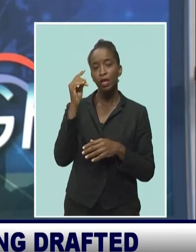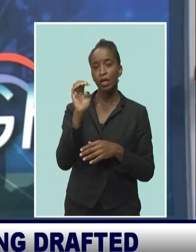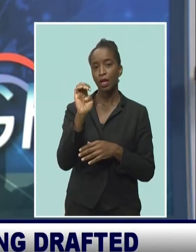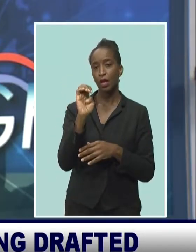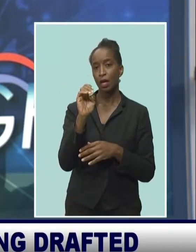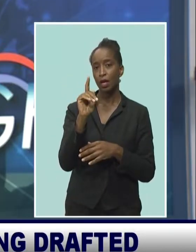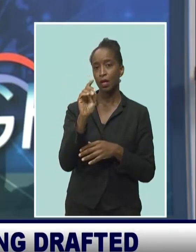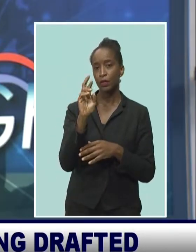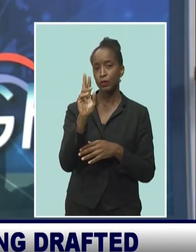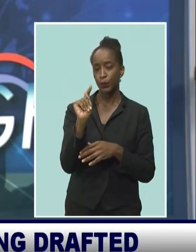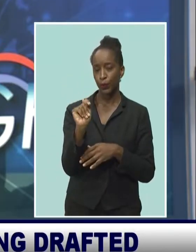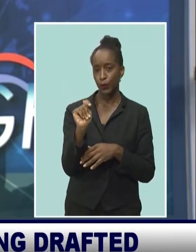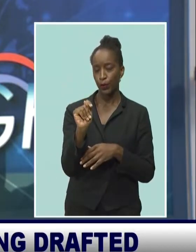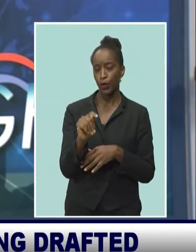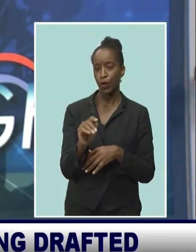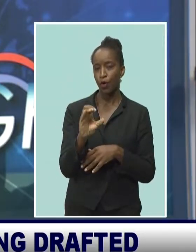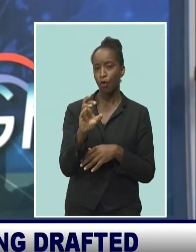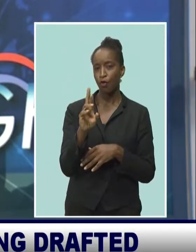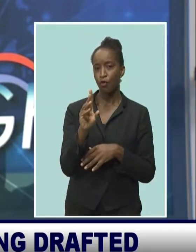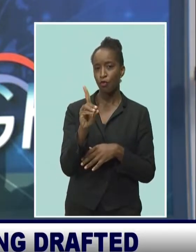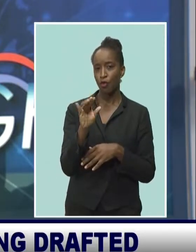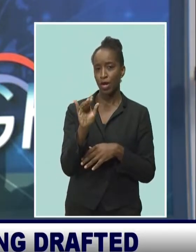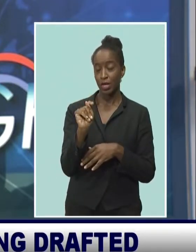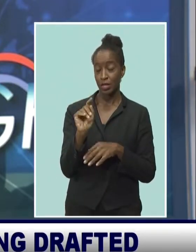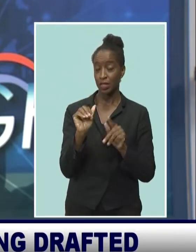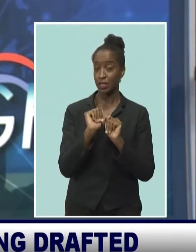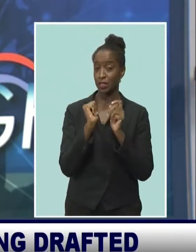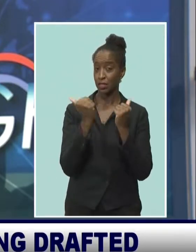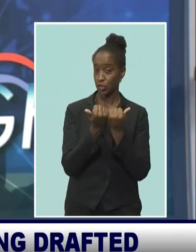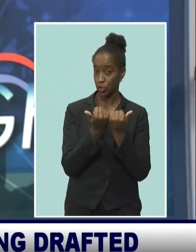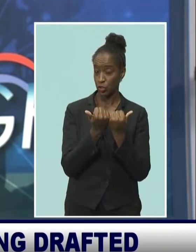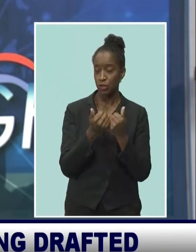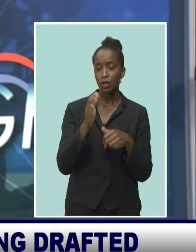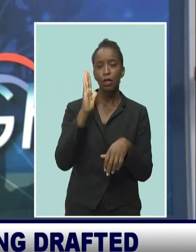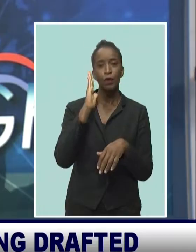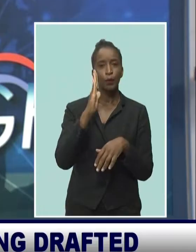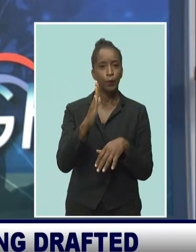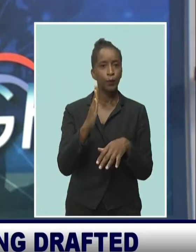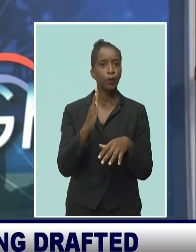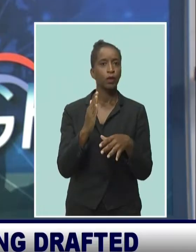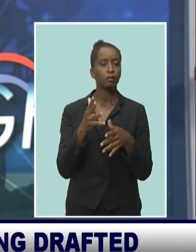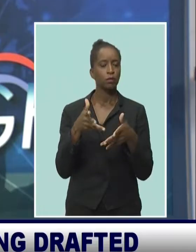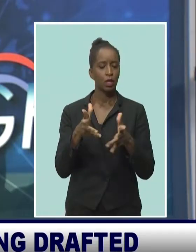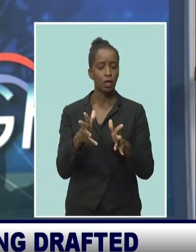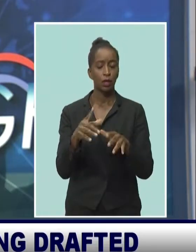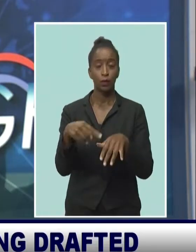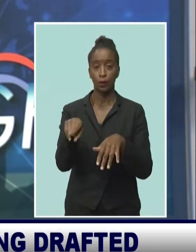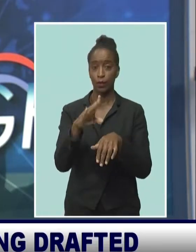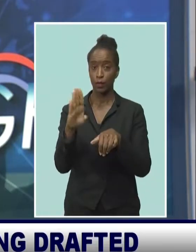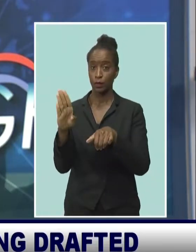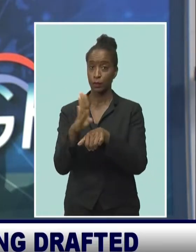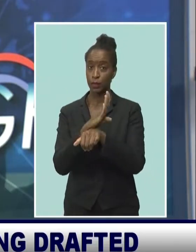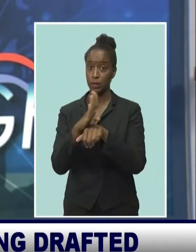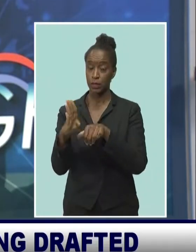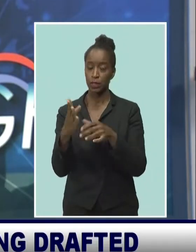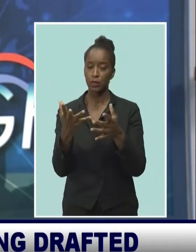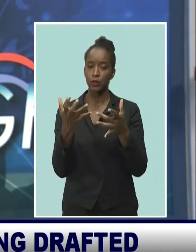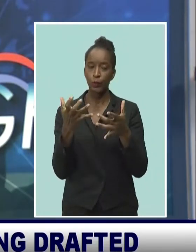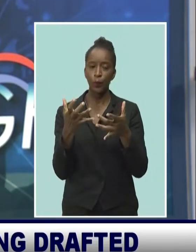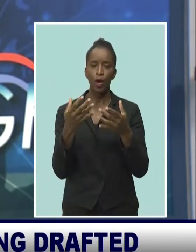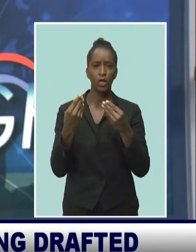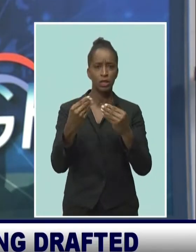will ensure financing is no longer a barrier to businesses seeking to expand into regional and international markets.